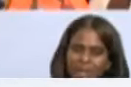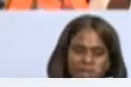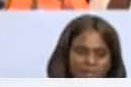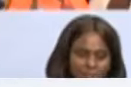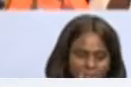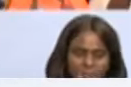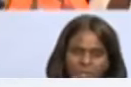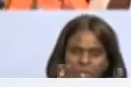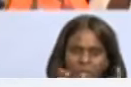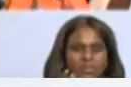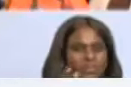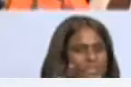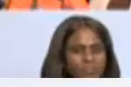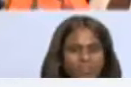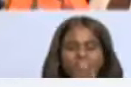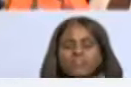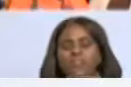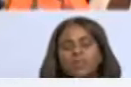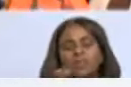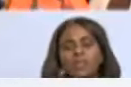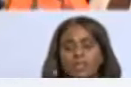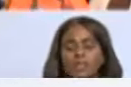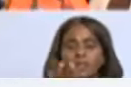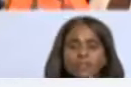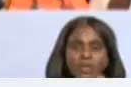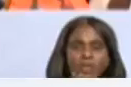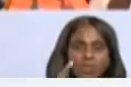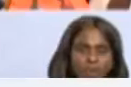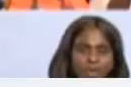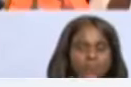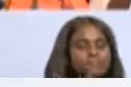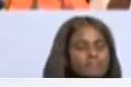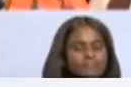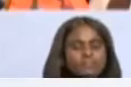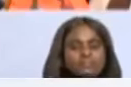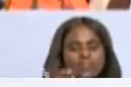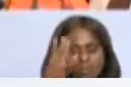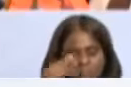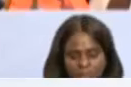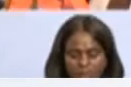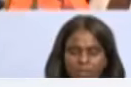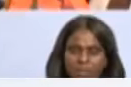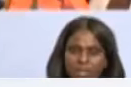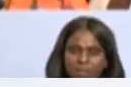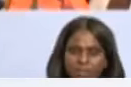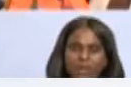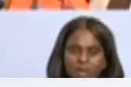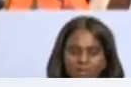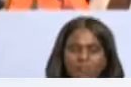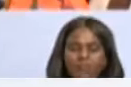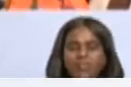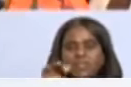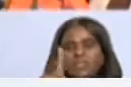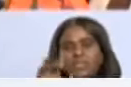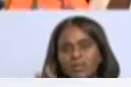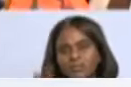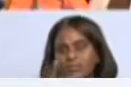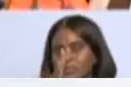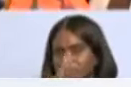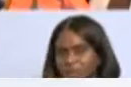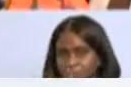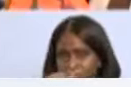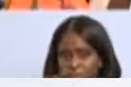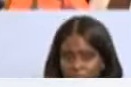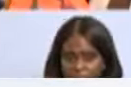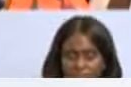allocation. Then it becomes playing with words. That's why we are very happy with the CDF, Madam Speaker, and more will be done in